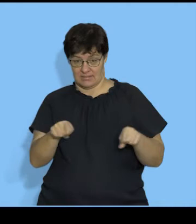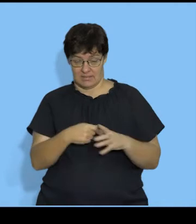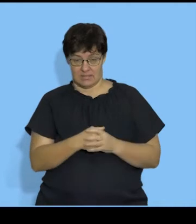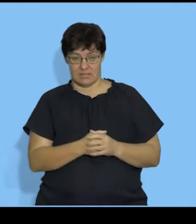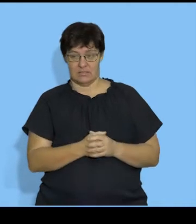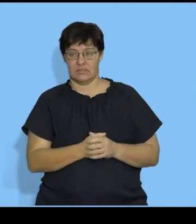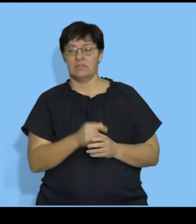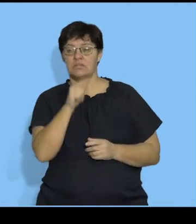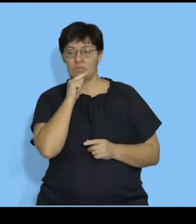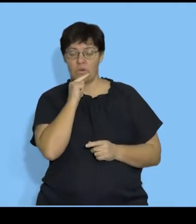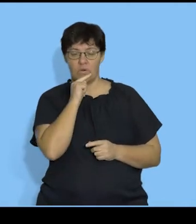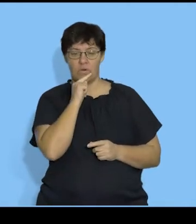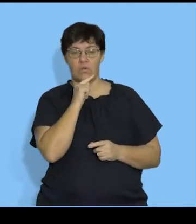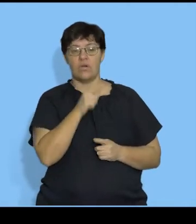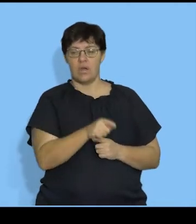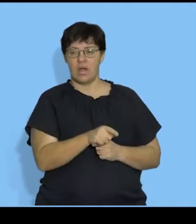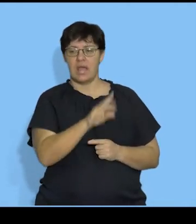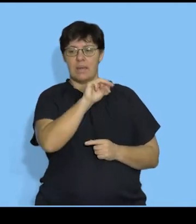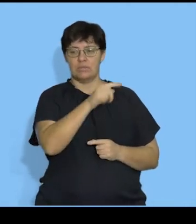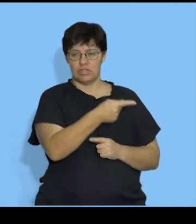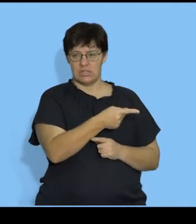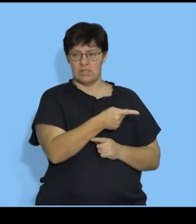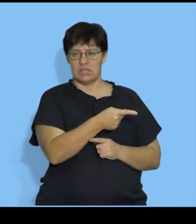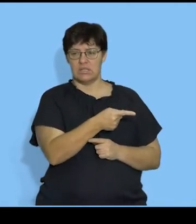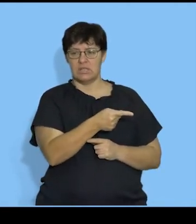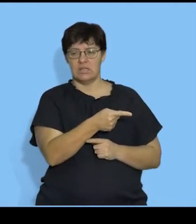has displaced zinc from the solution. The